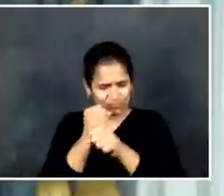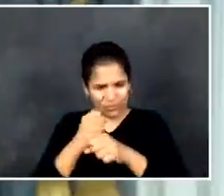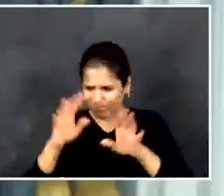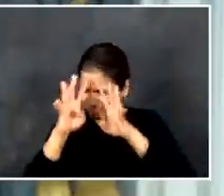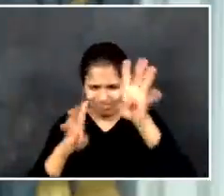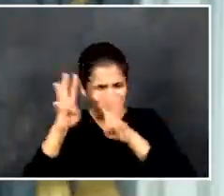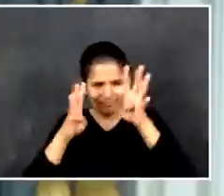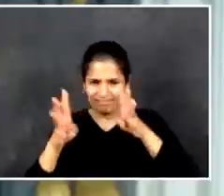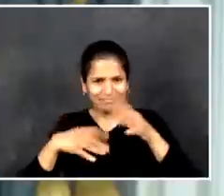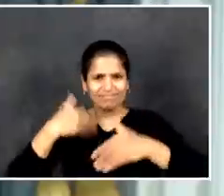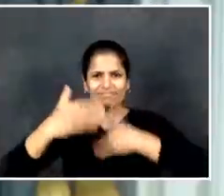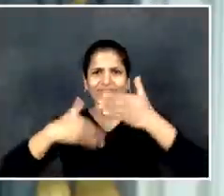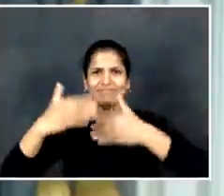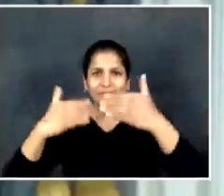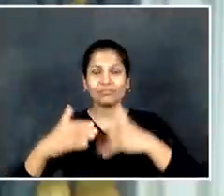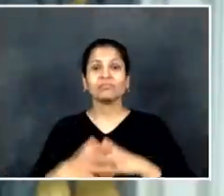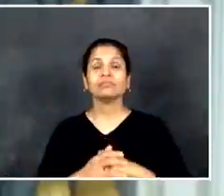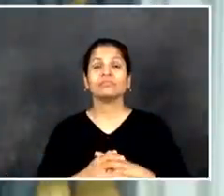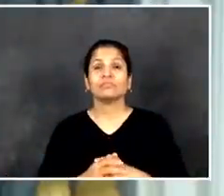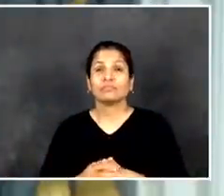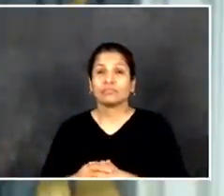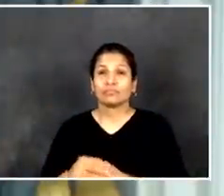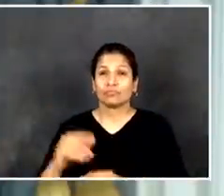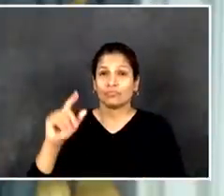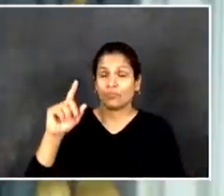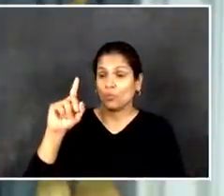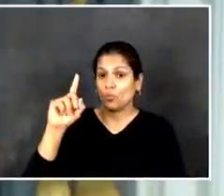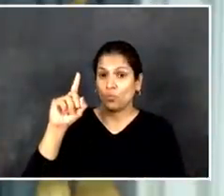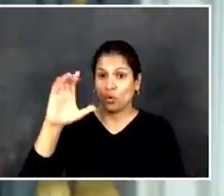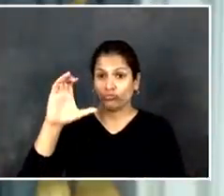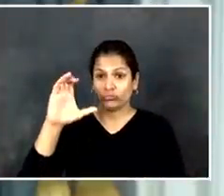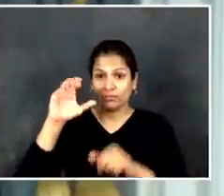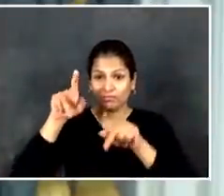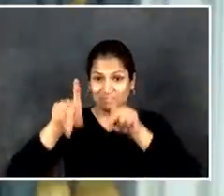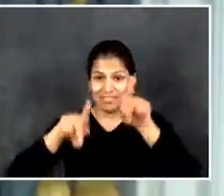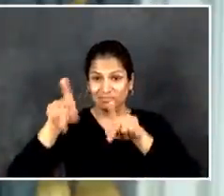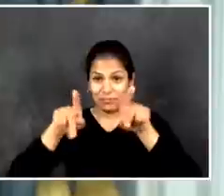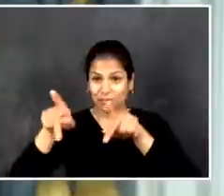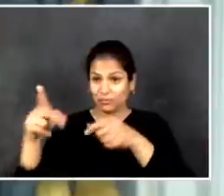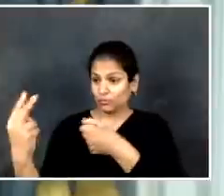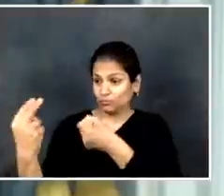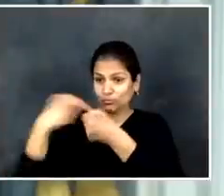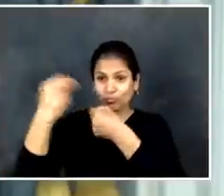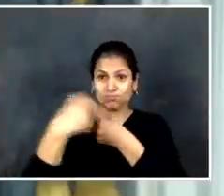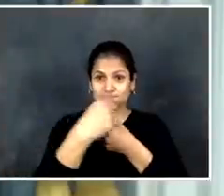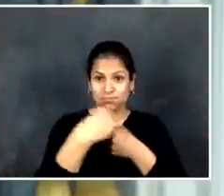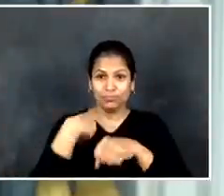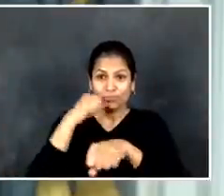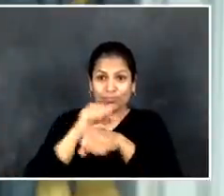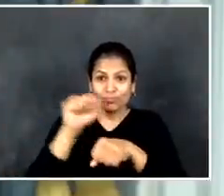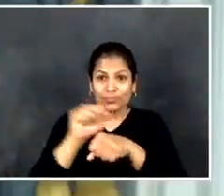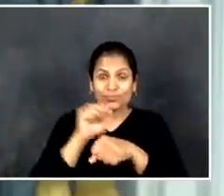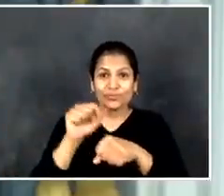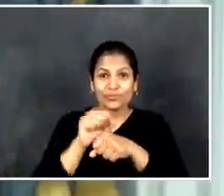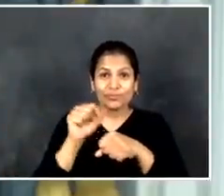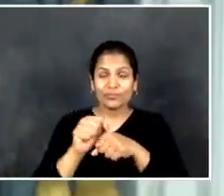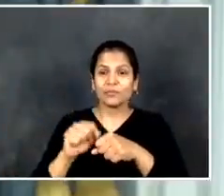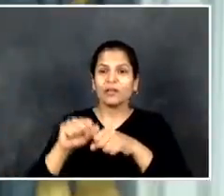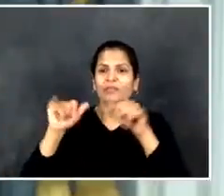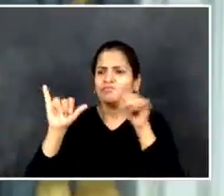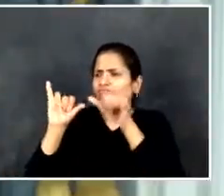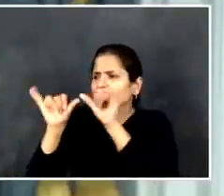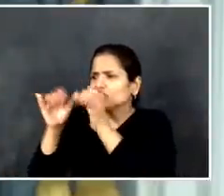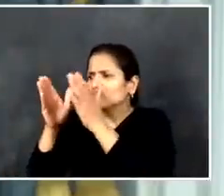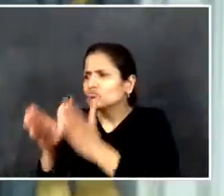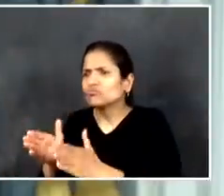hundreds of people involved in this effort. There were engineers from New Lab and from Boyce. There were engineers